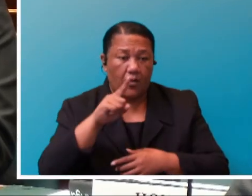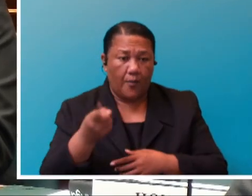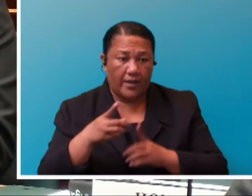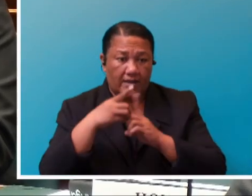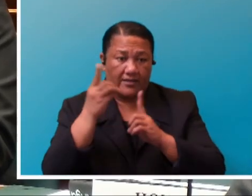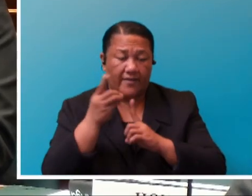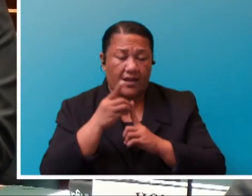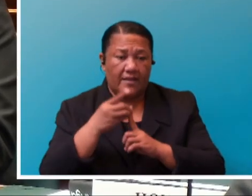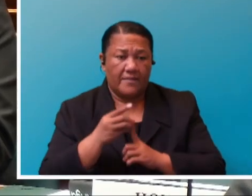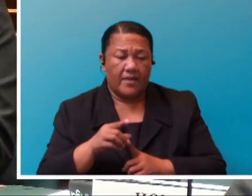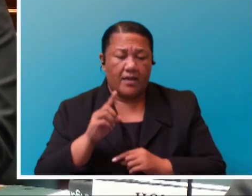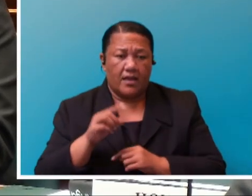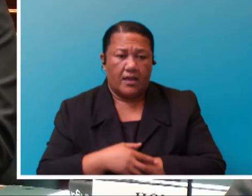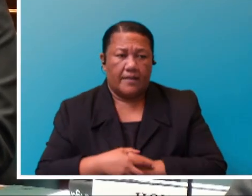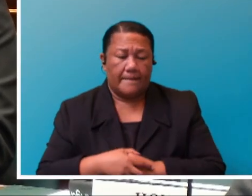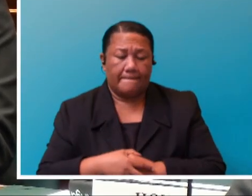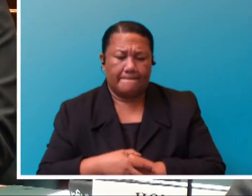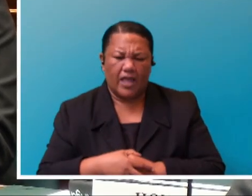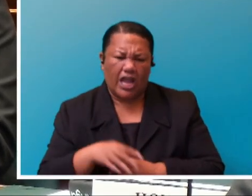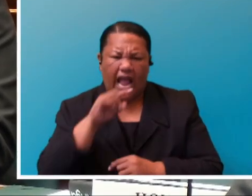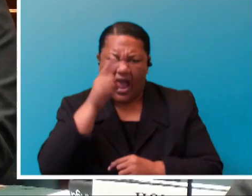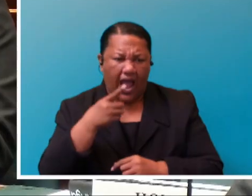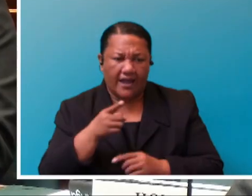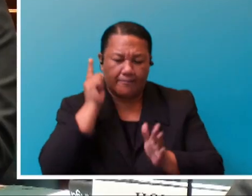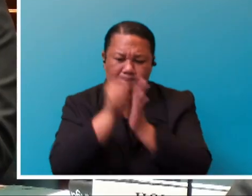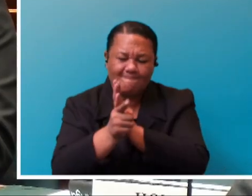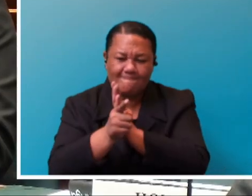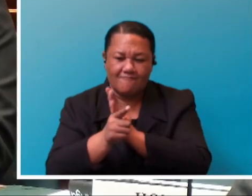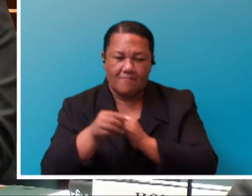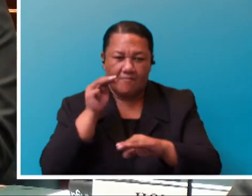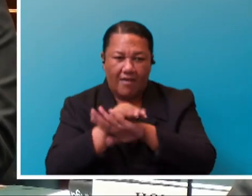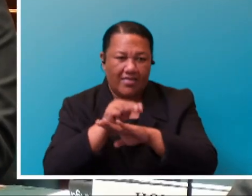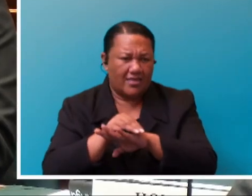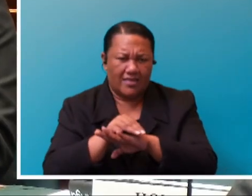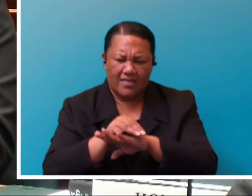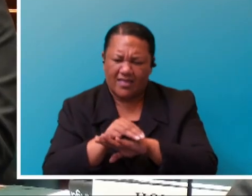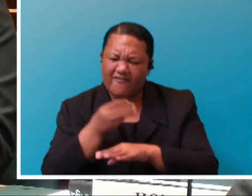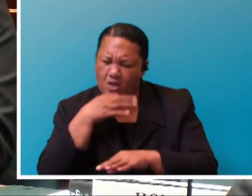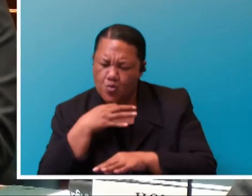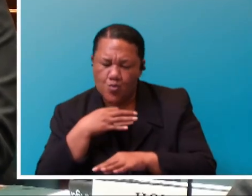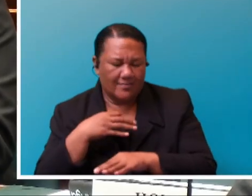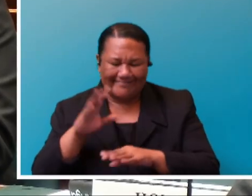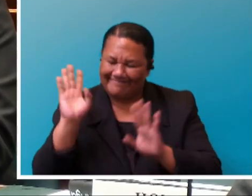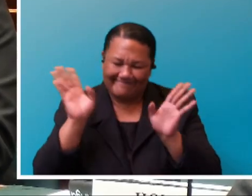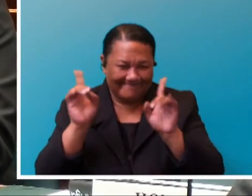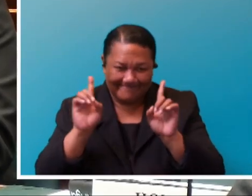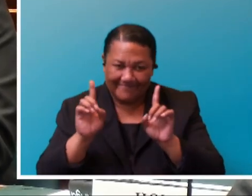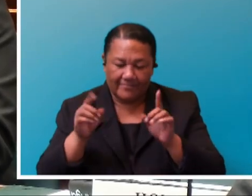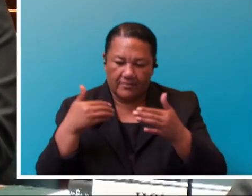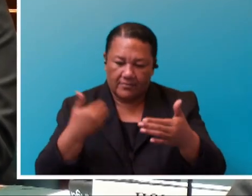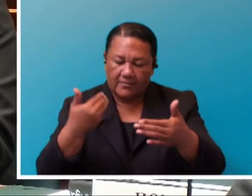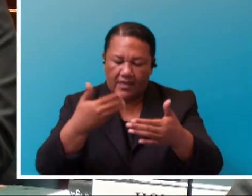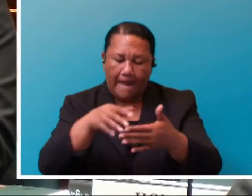happen in a matter of months. These are high-cost, high-impact decisions that must be backed by